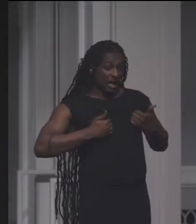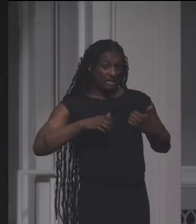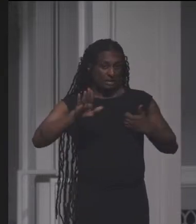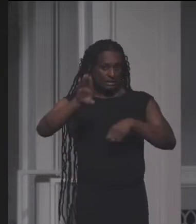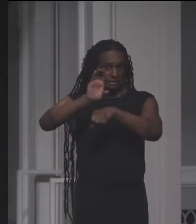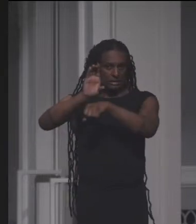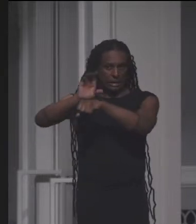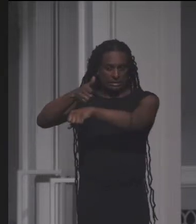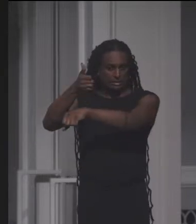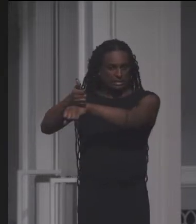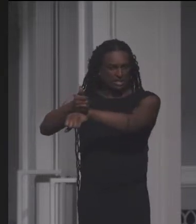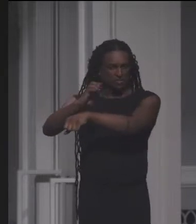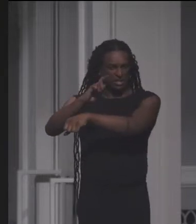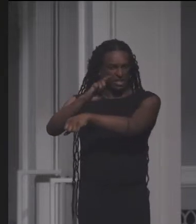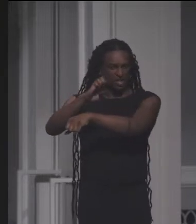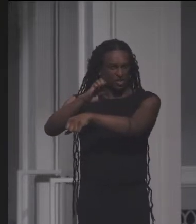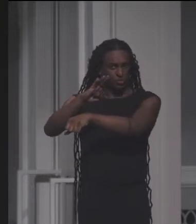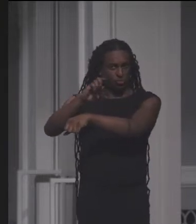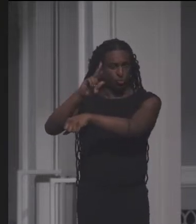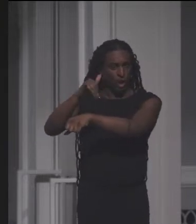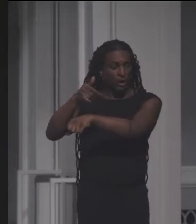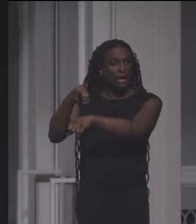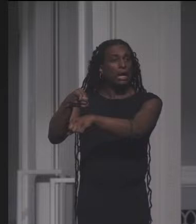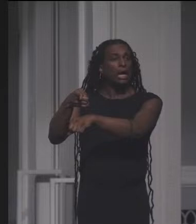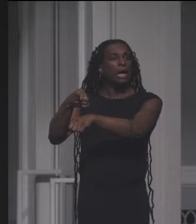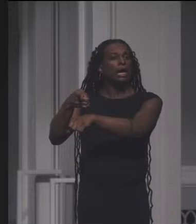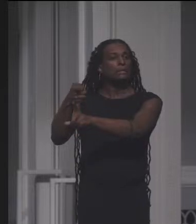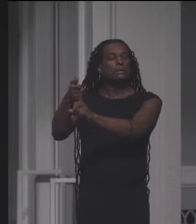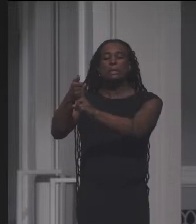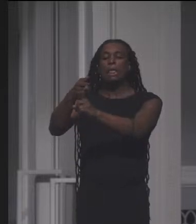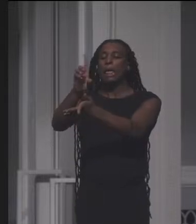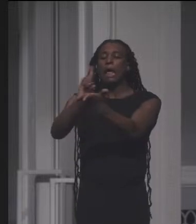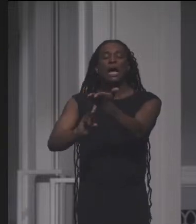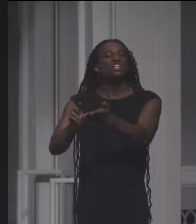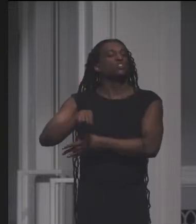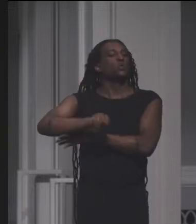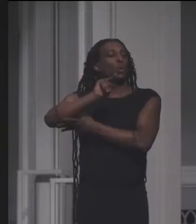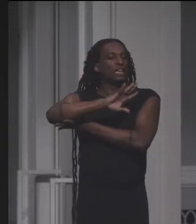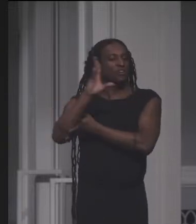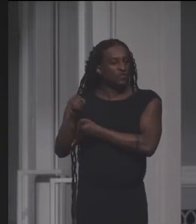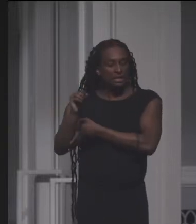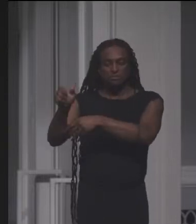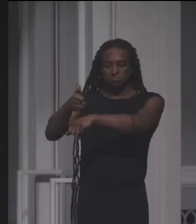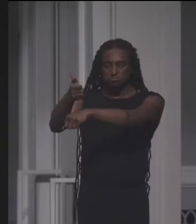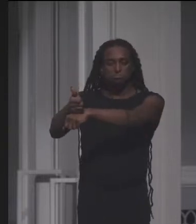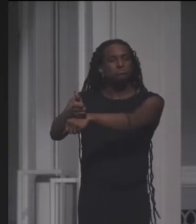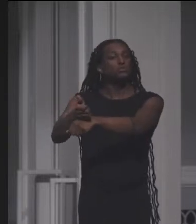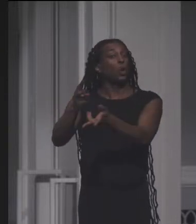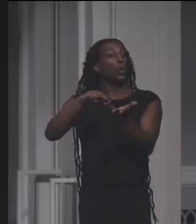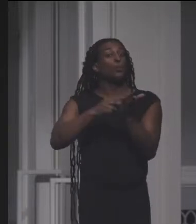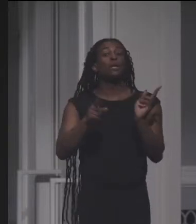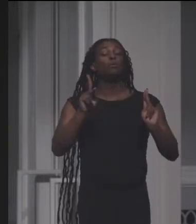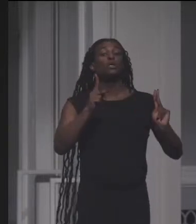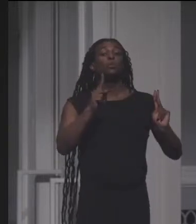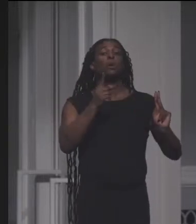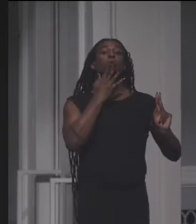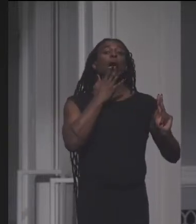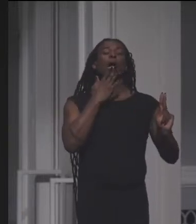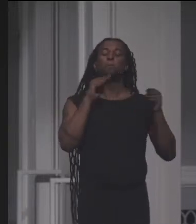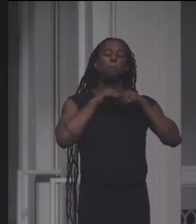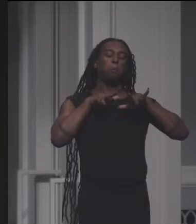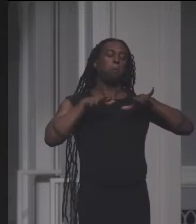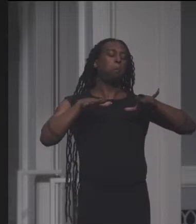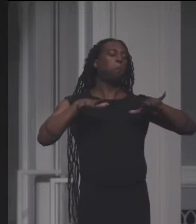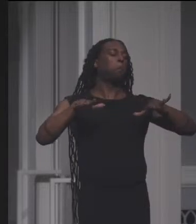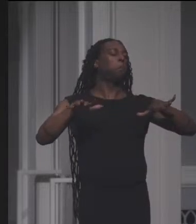Canterbury was North African. So there were people of colour all over Britain. They